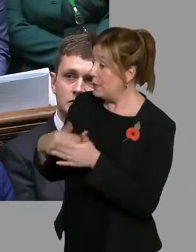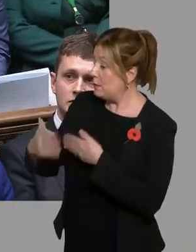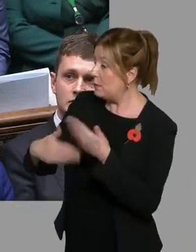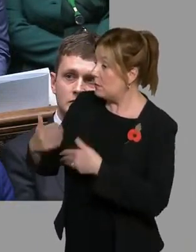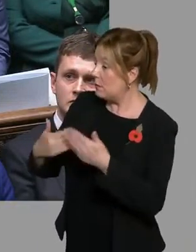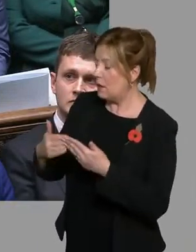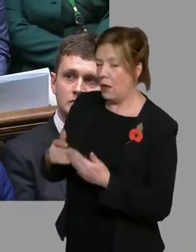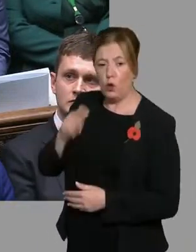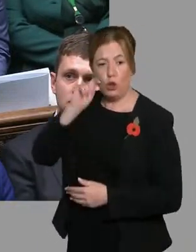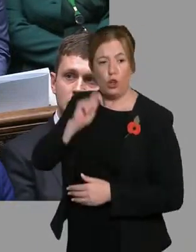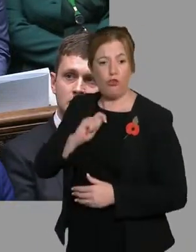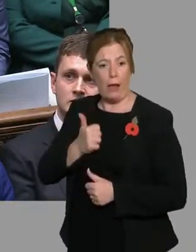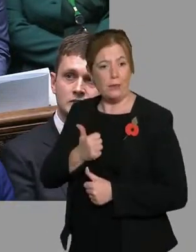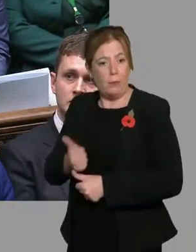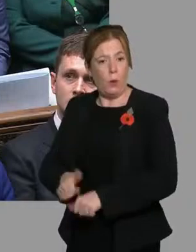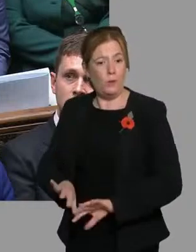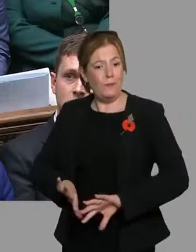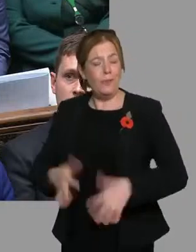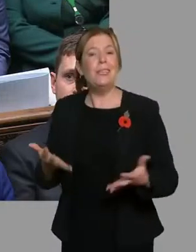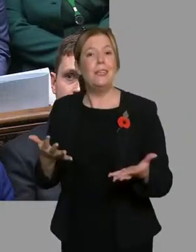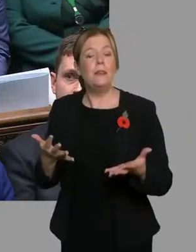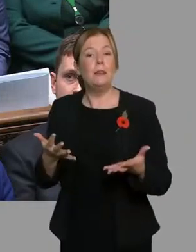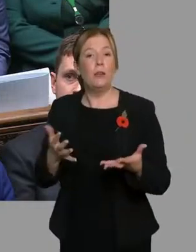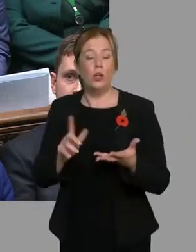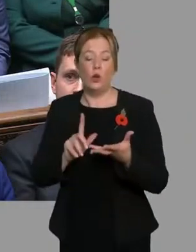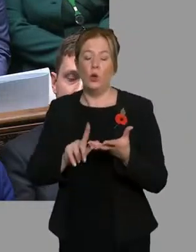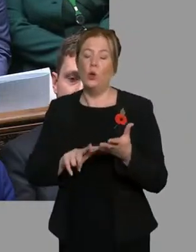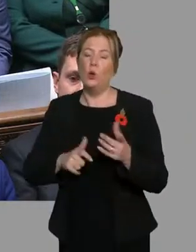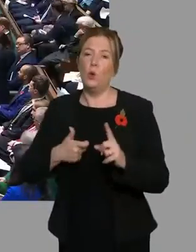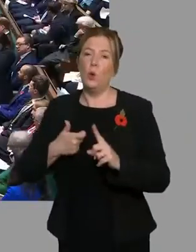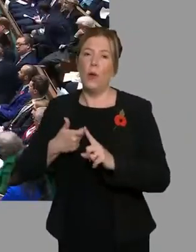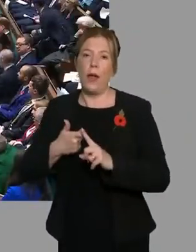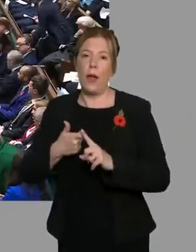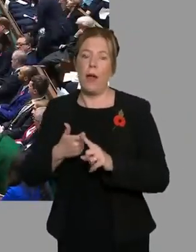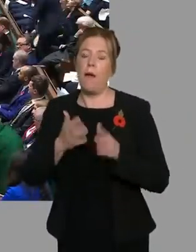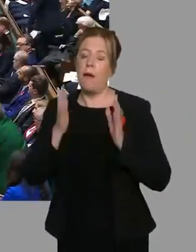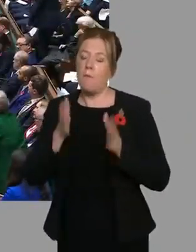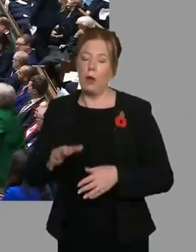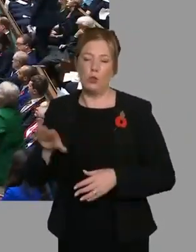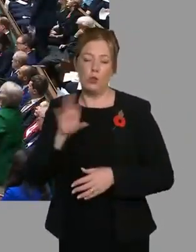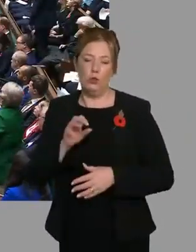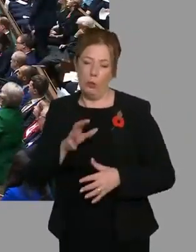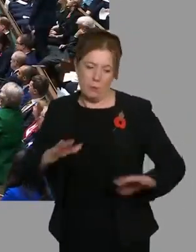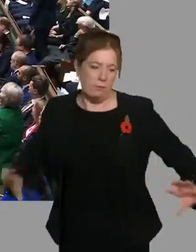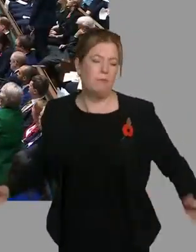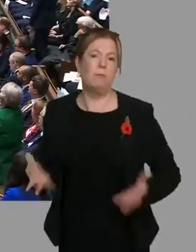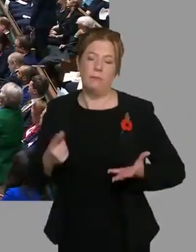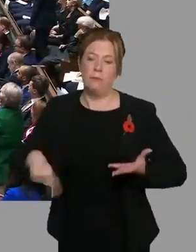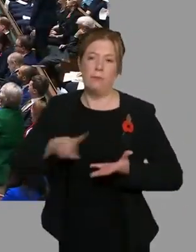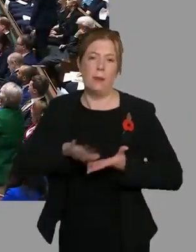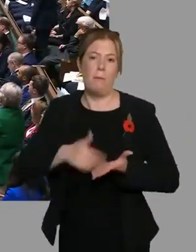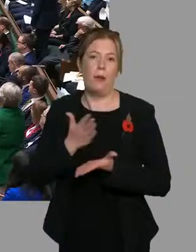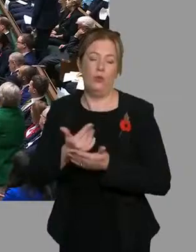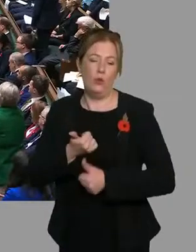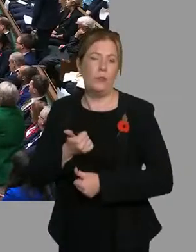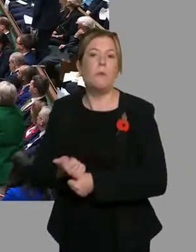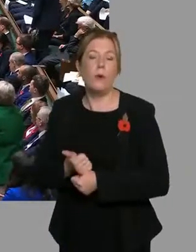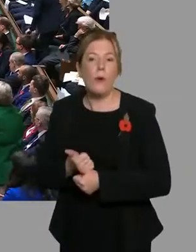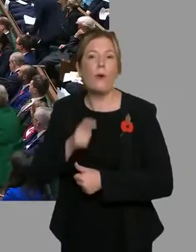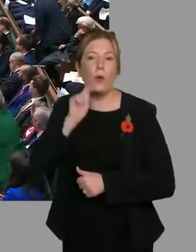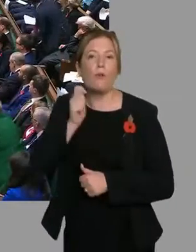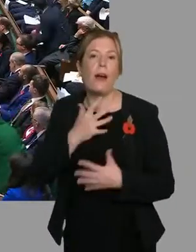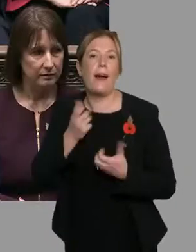UK must lead in Europe so that together we do. Prime Minister. Mr. Speaker, I'm